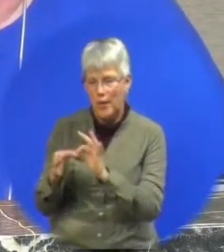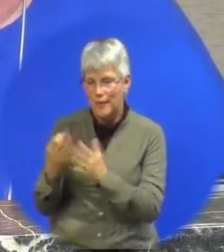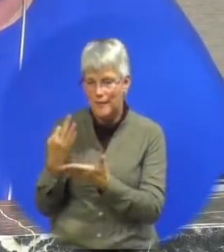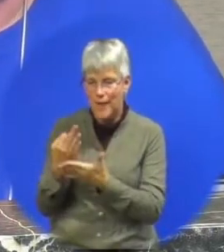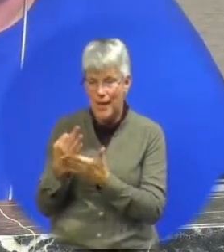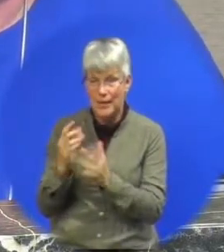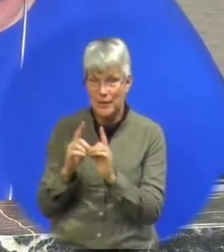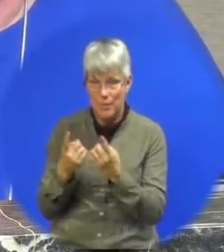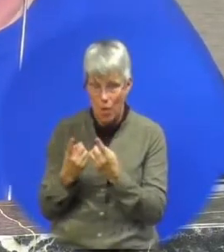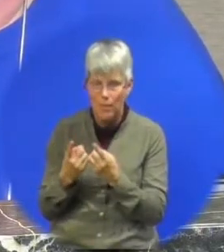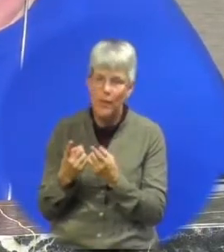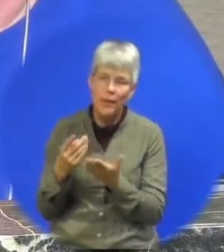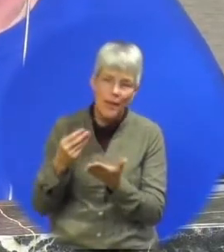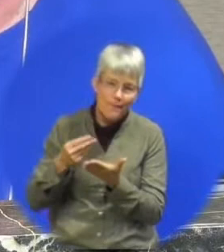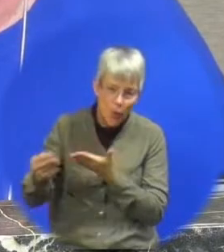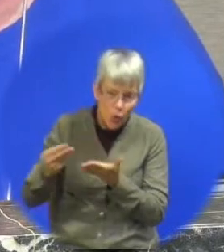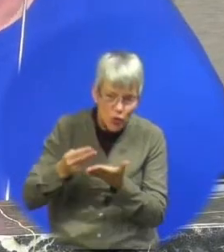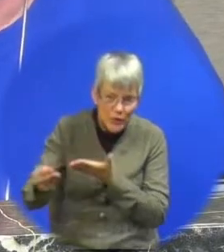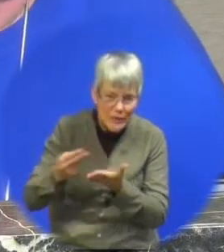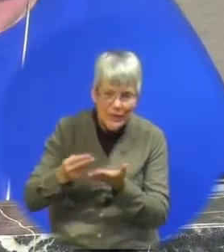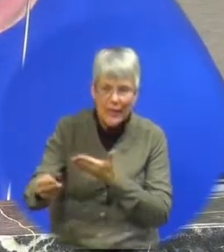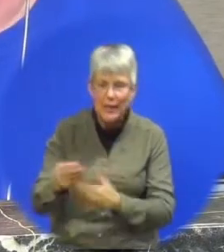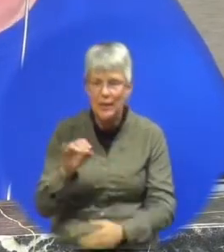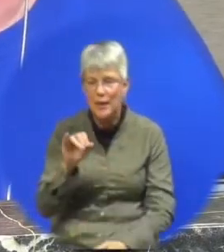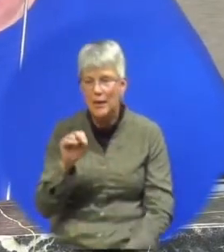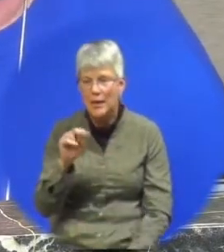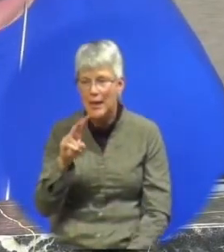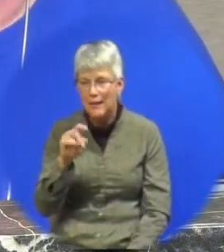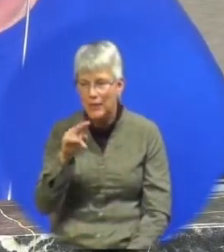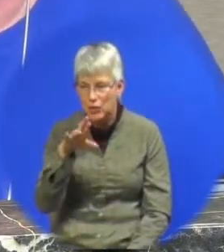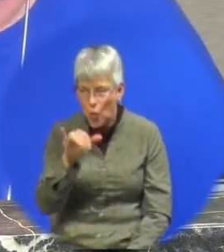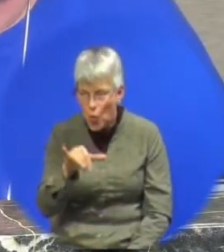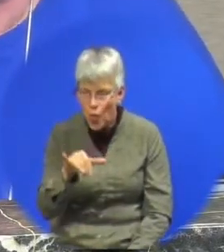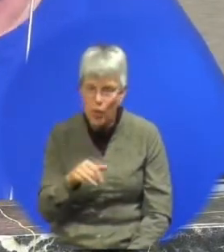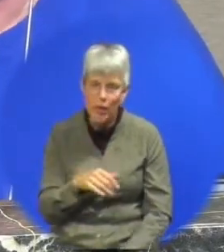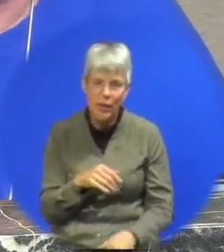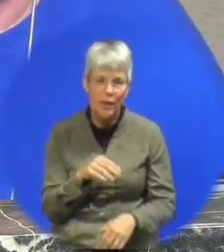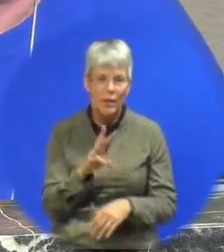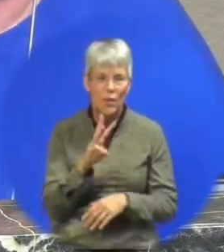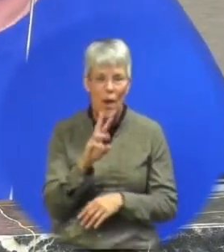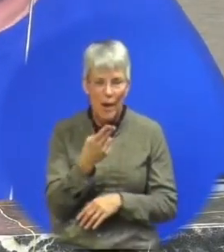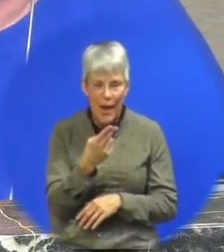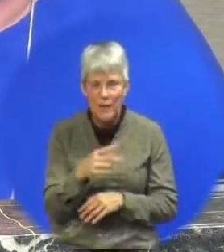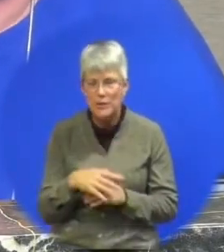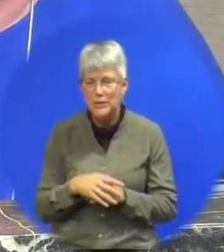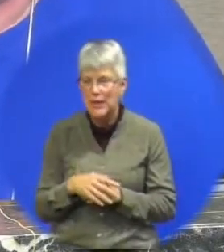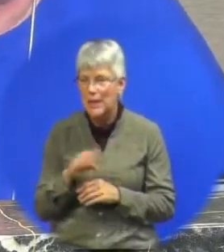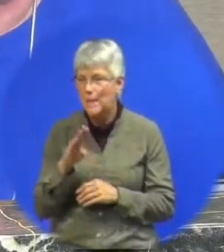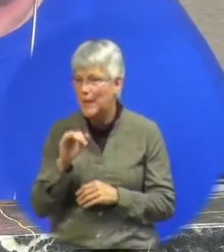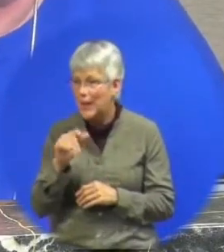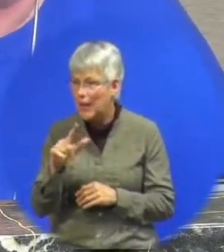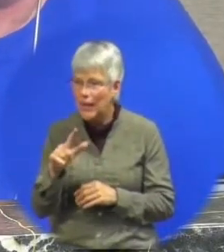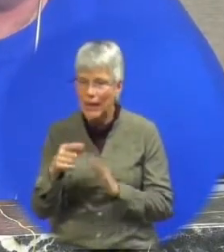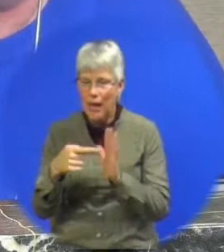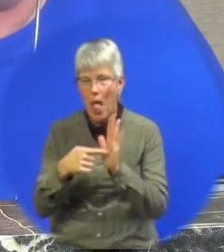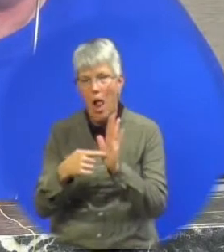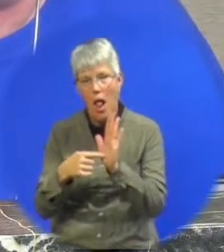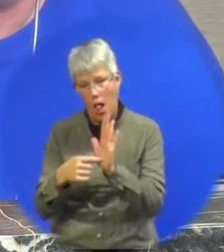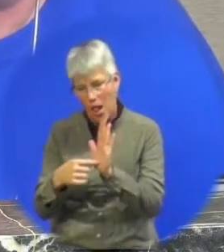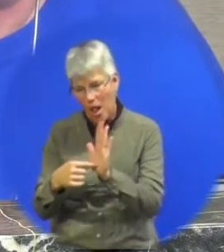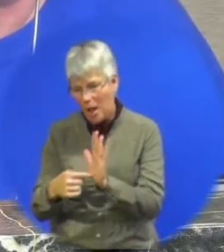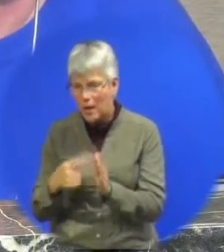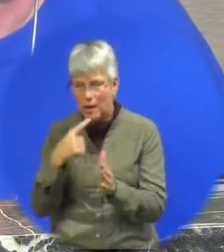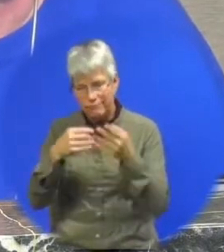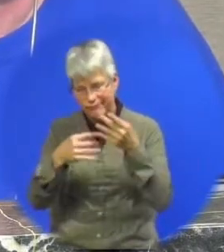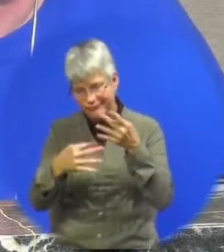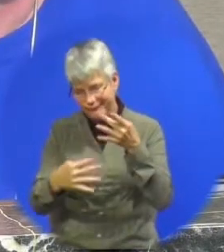with purchasing and inventory and warehousing and building maintenance. And I could go on for another hour or two,